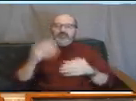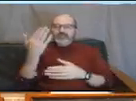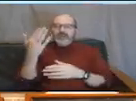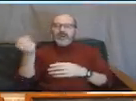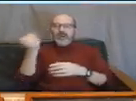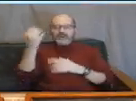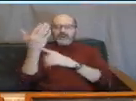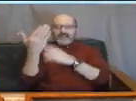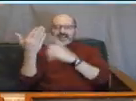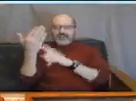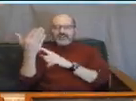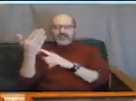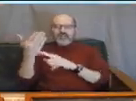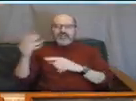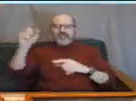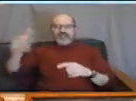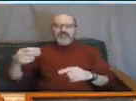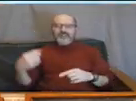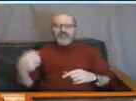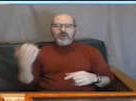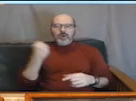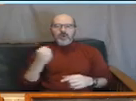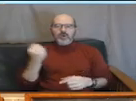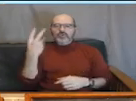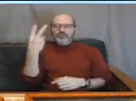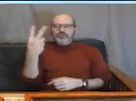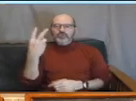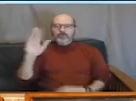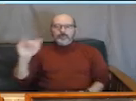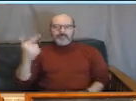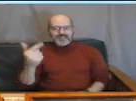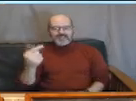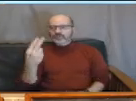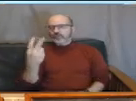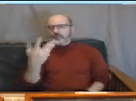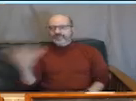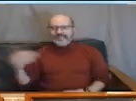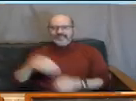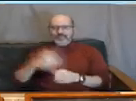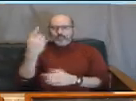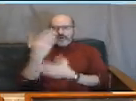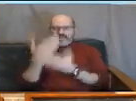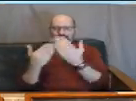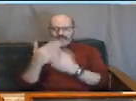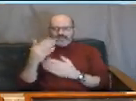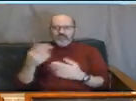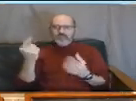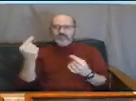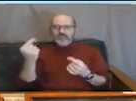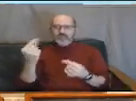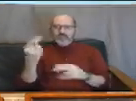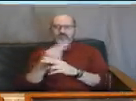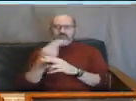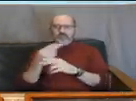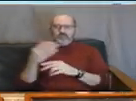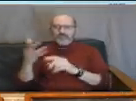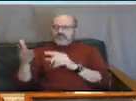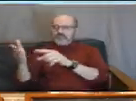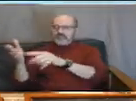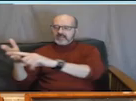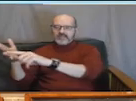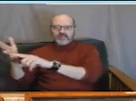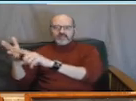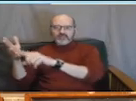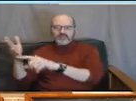hold. You have to hold 2 bags or 2 items in one hand. So what I'm going to do is I'm going to take the bottom